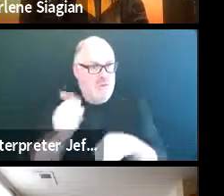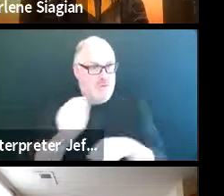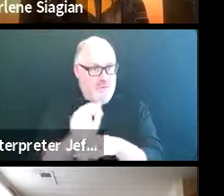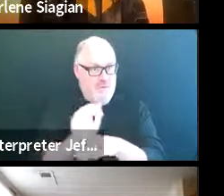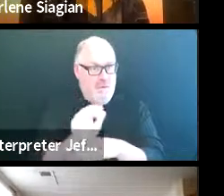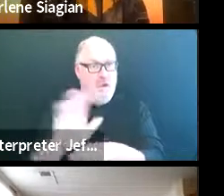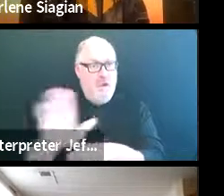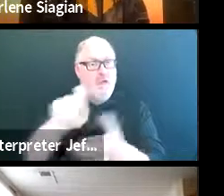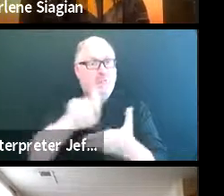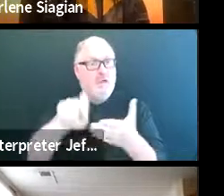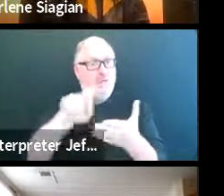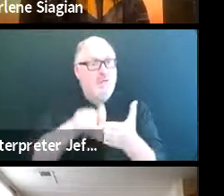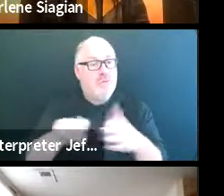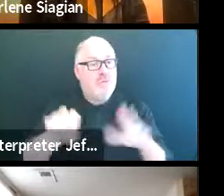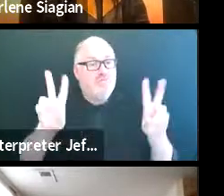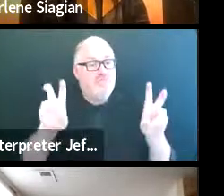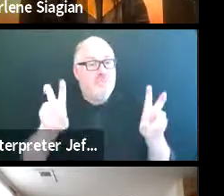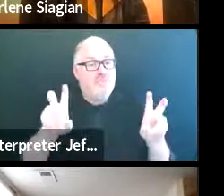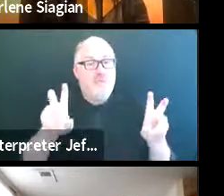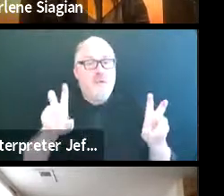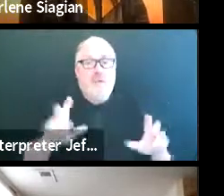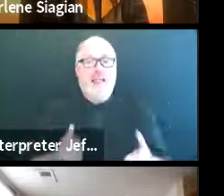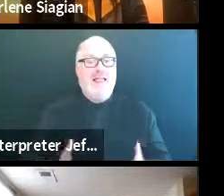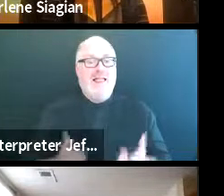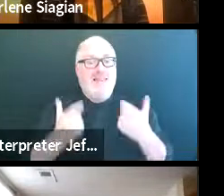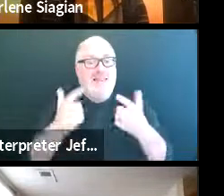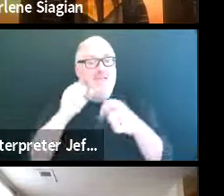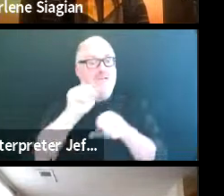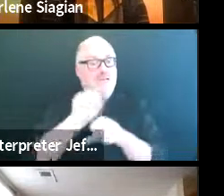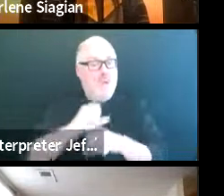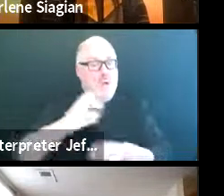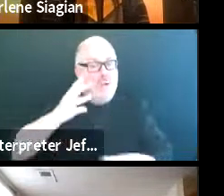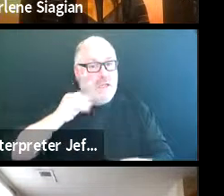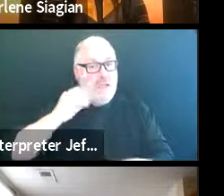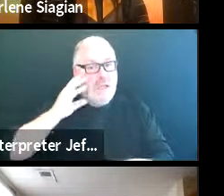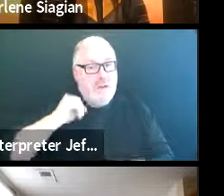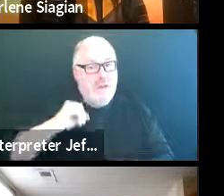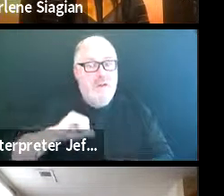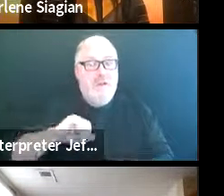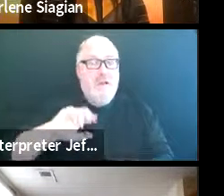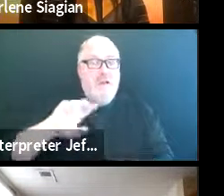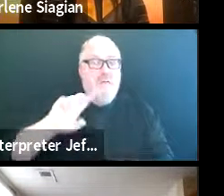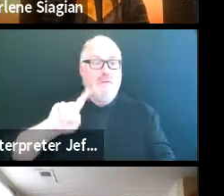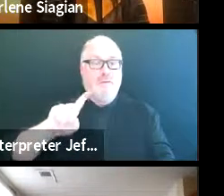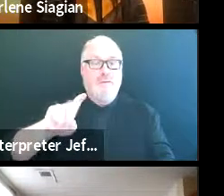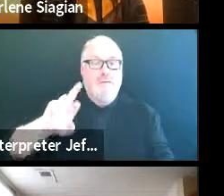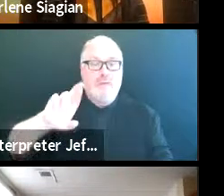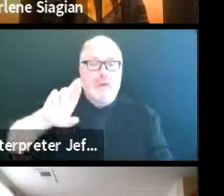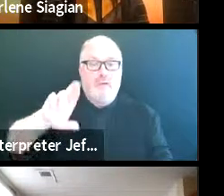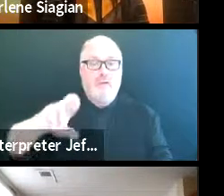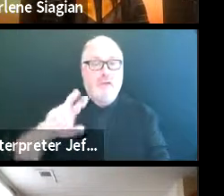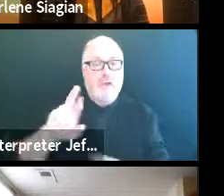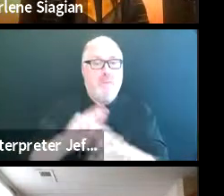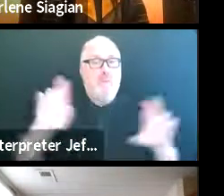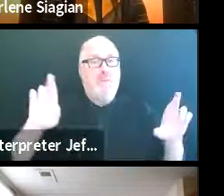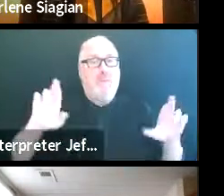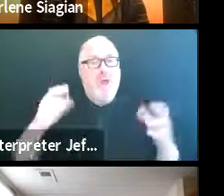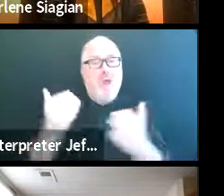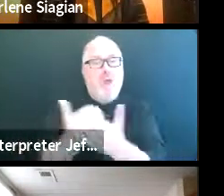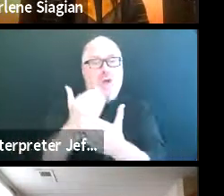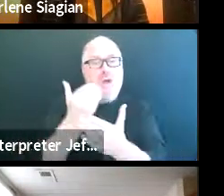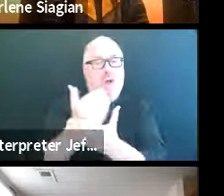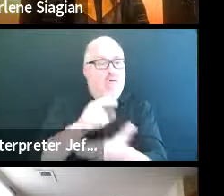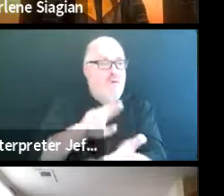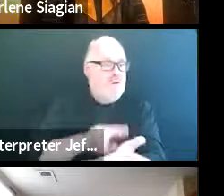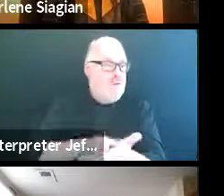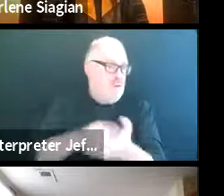her dissertation is the lived work experiences of doctorally prepared novice nurse educators. Misty, it's been